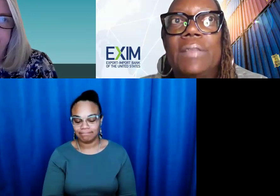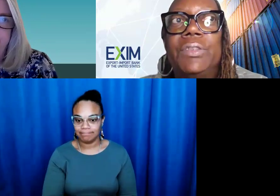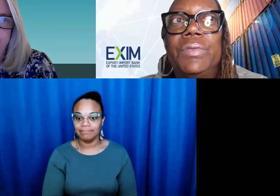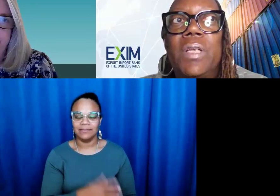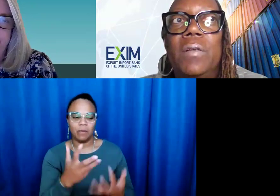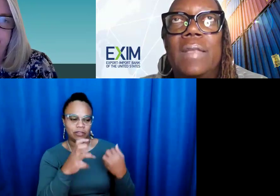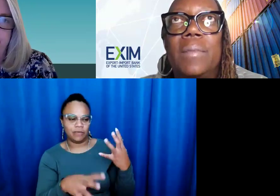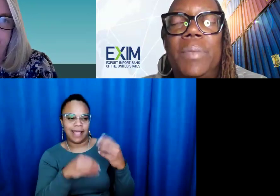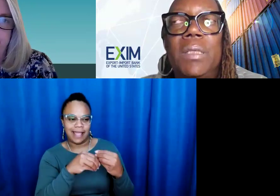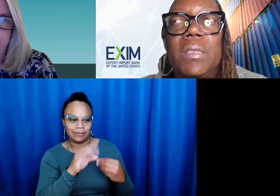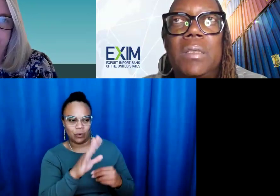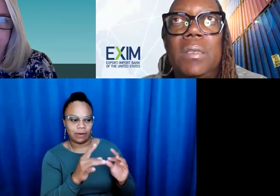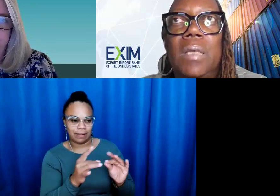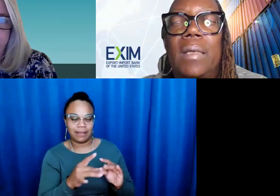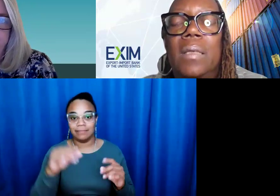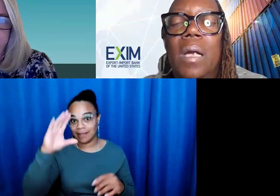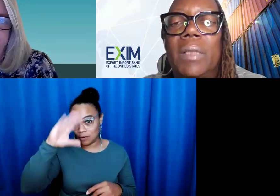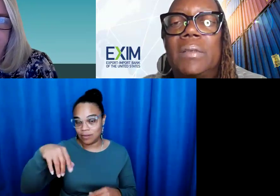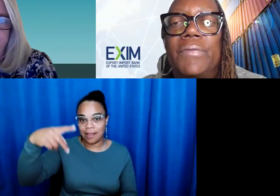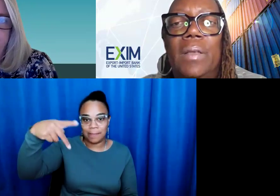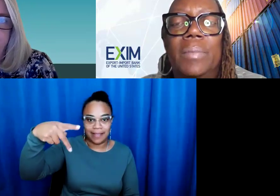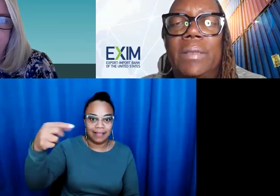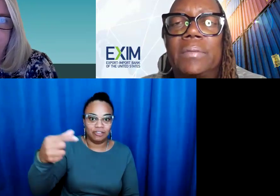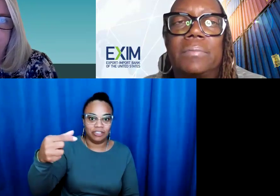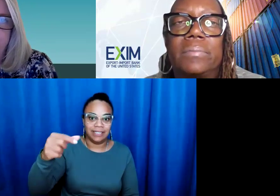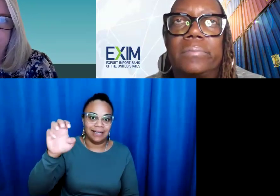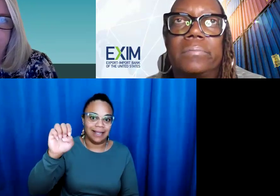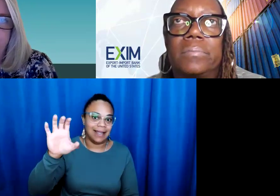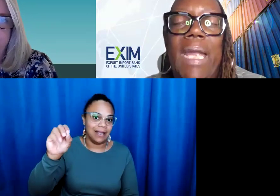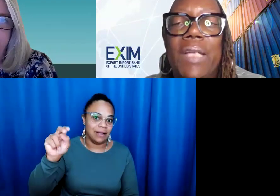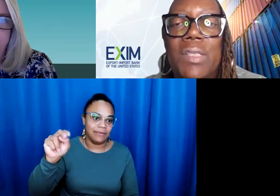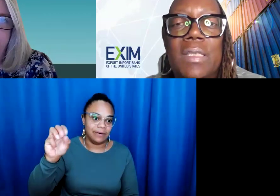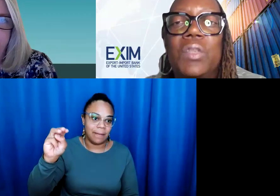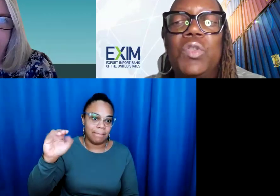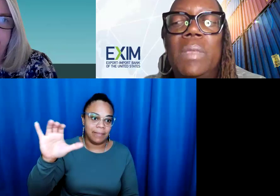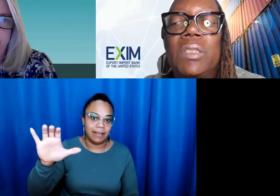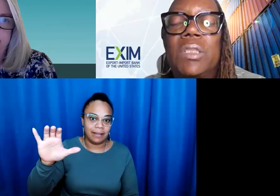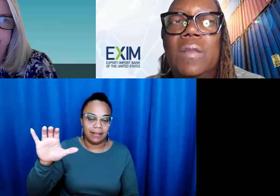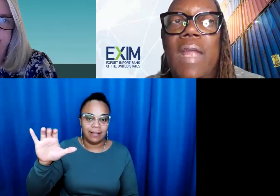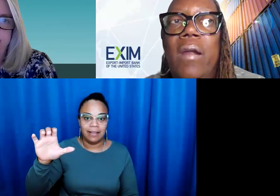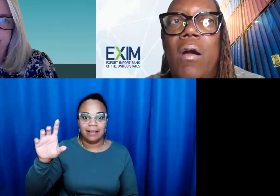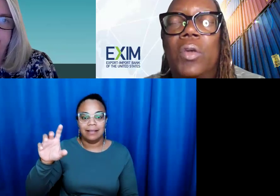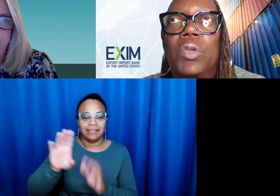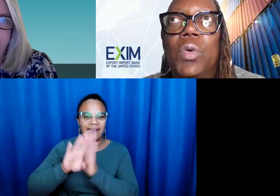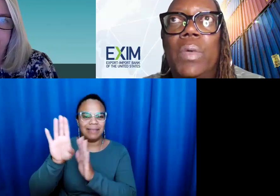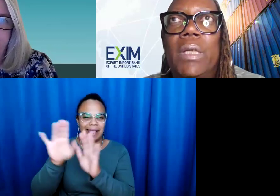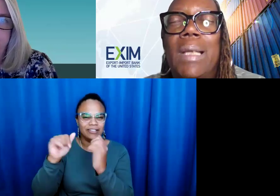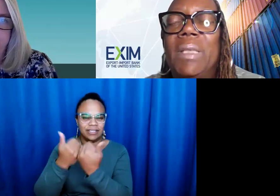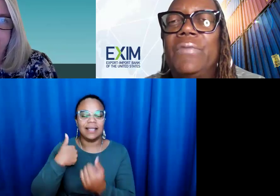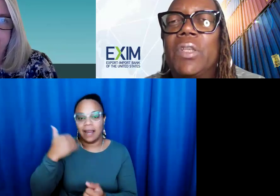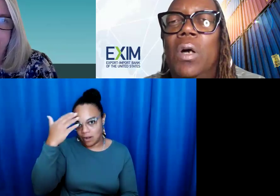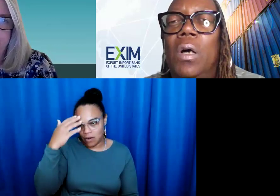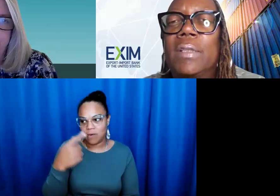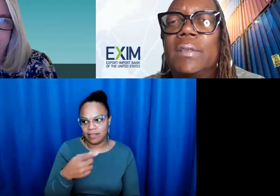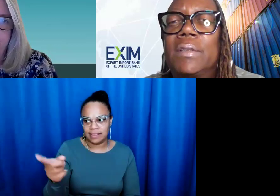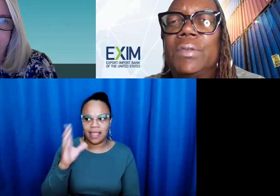so I do know that the PG Economic Development Agency that you mentioned, they are going, I